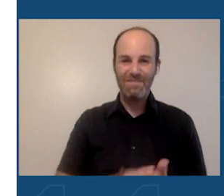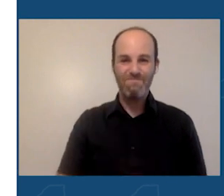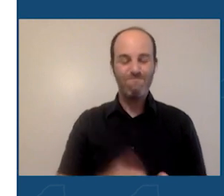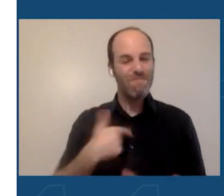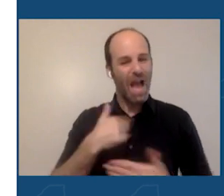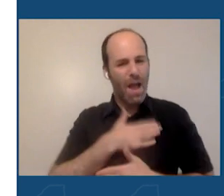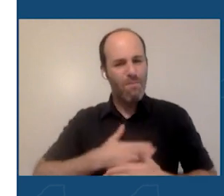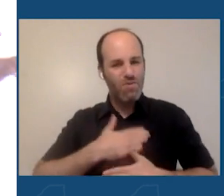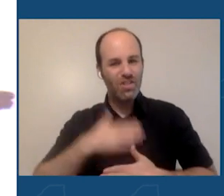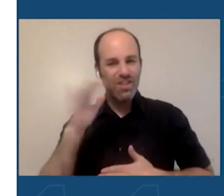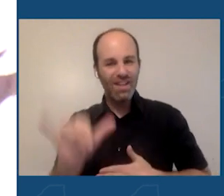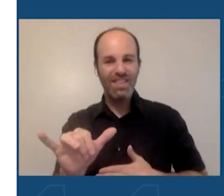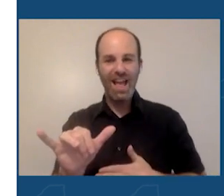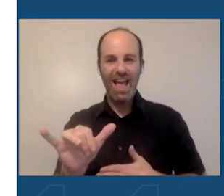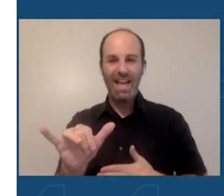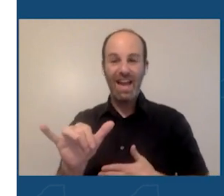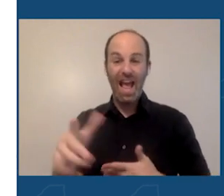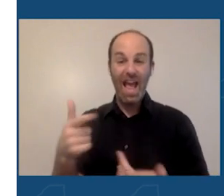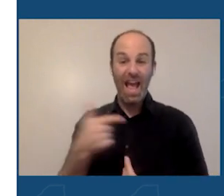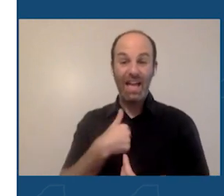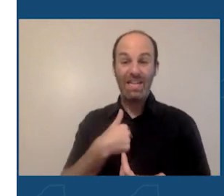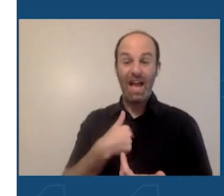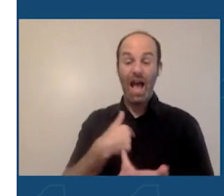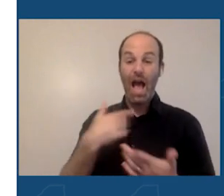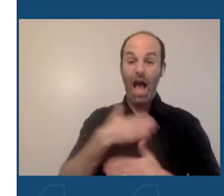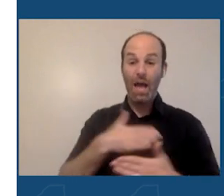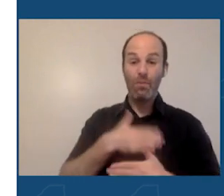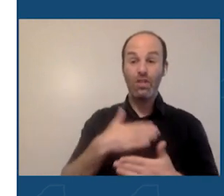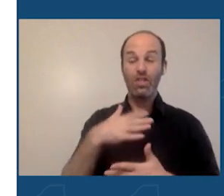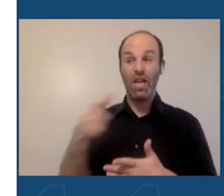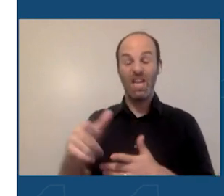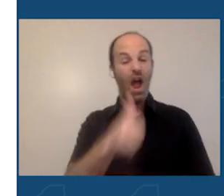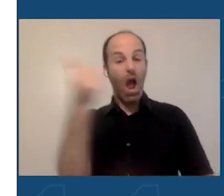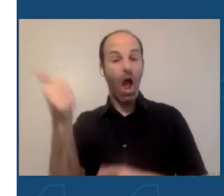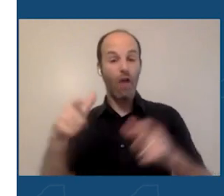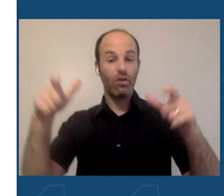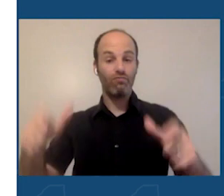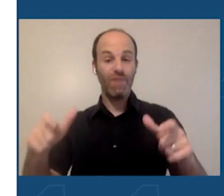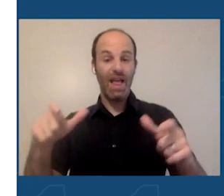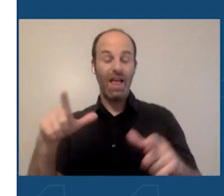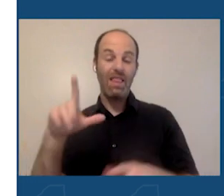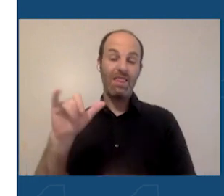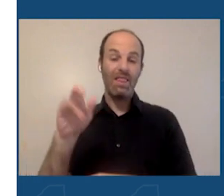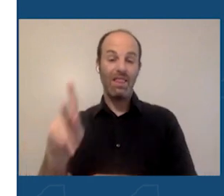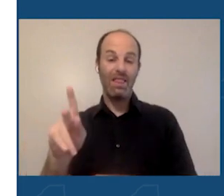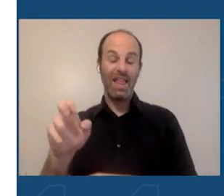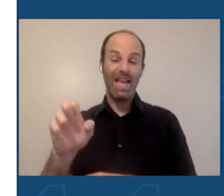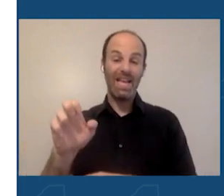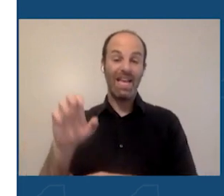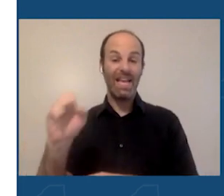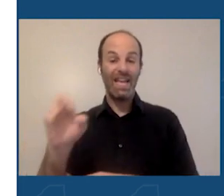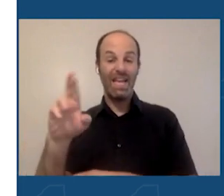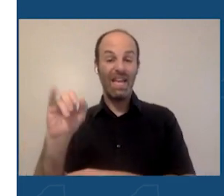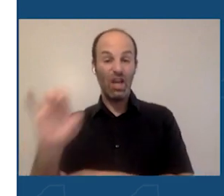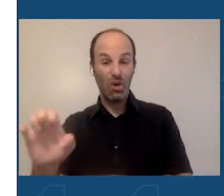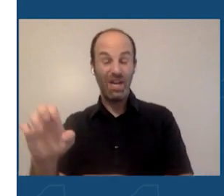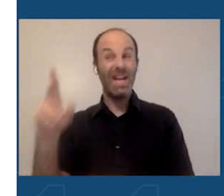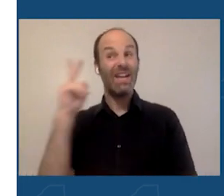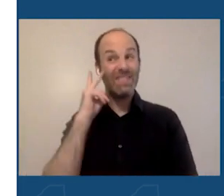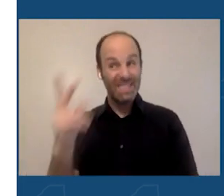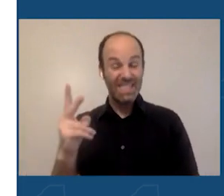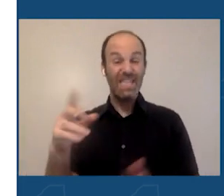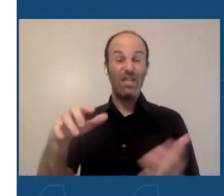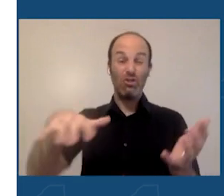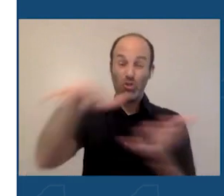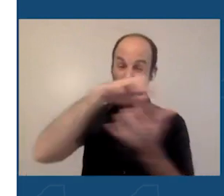up other body of water, Lake Erie, and I've also seen how storms have battered communities. And the key